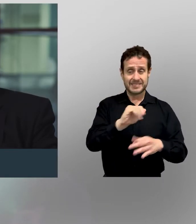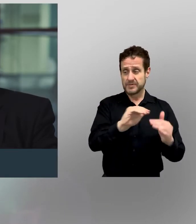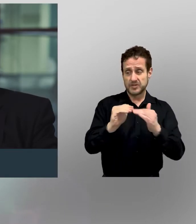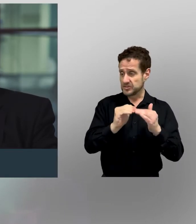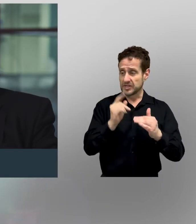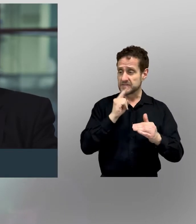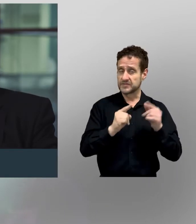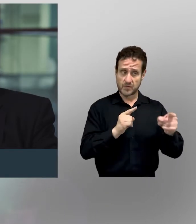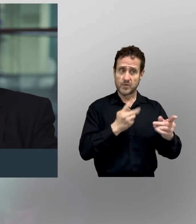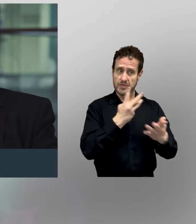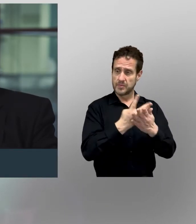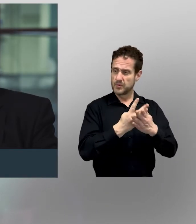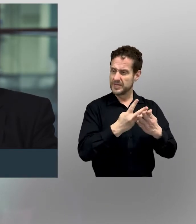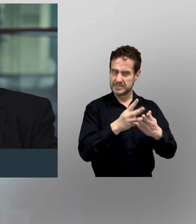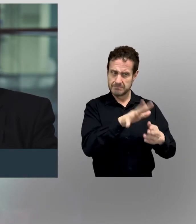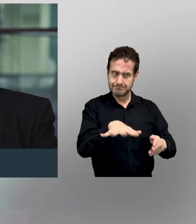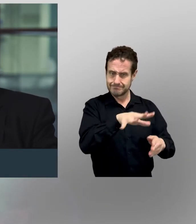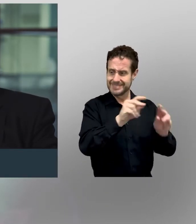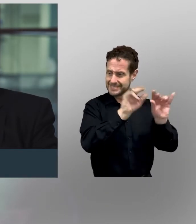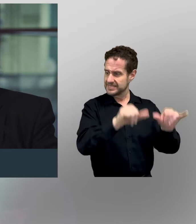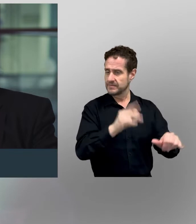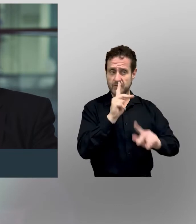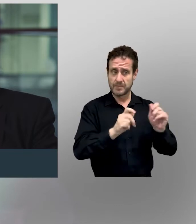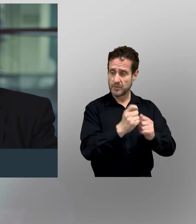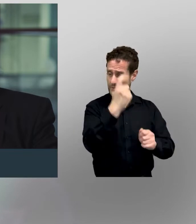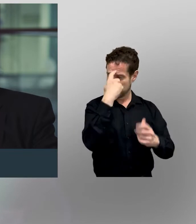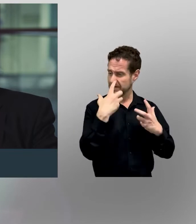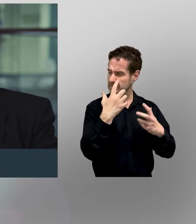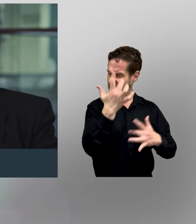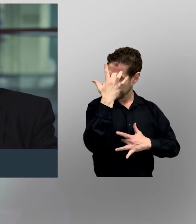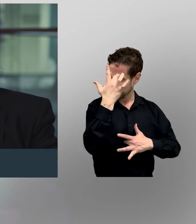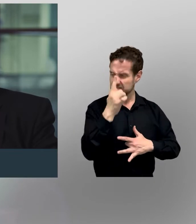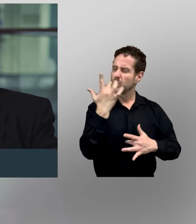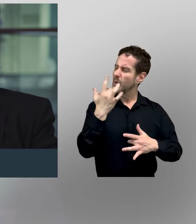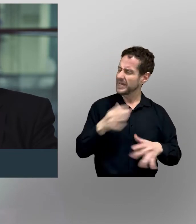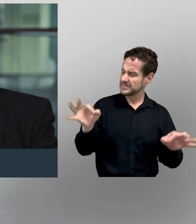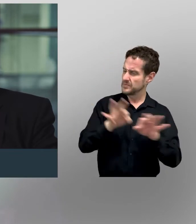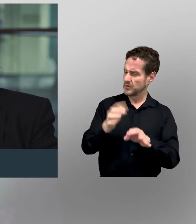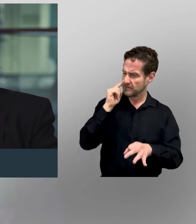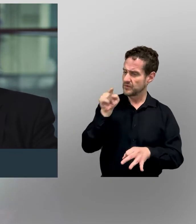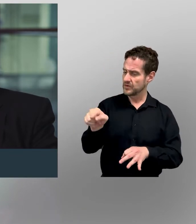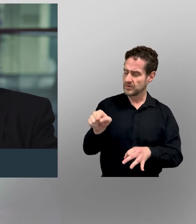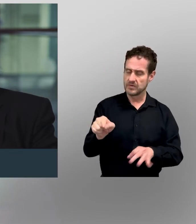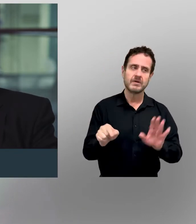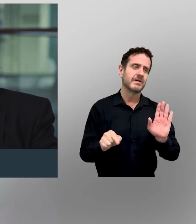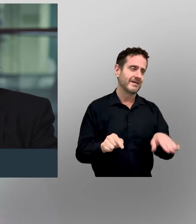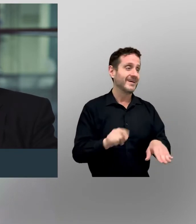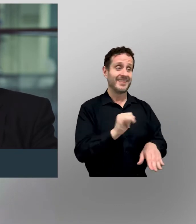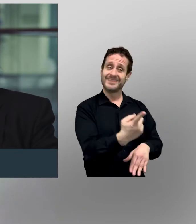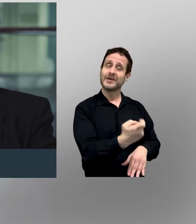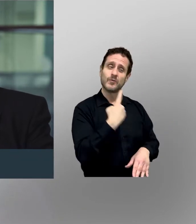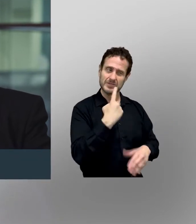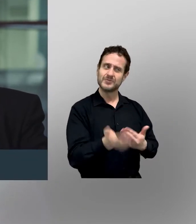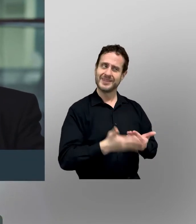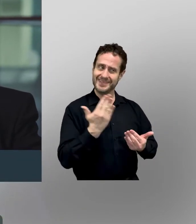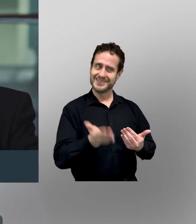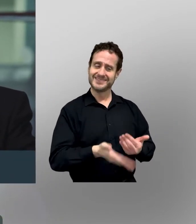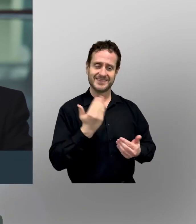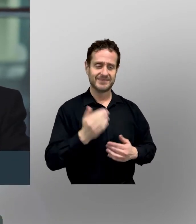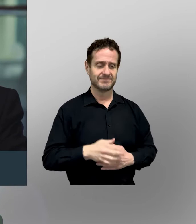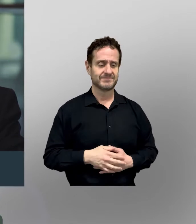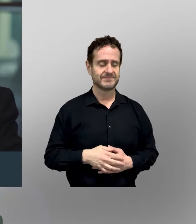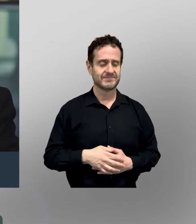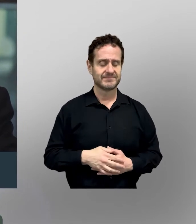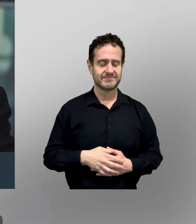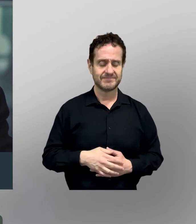advancing disability justice in the prison system for people with mental illness is important for you? Well, I think